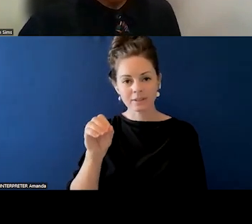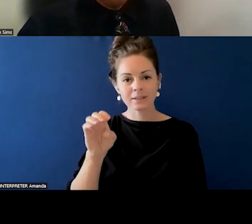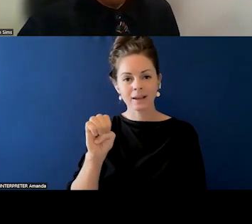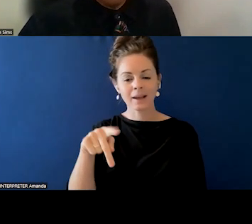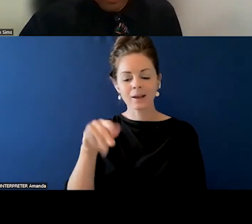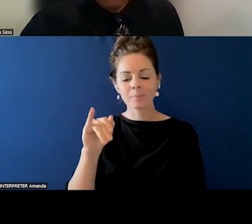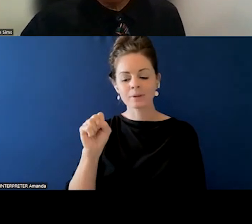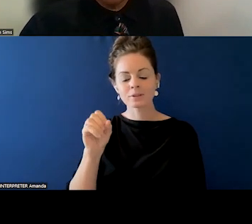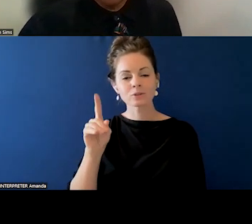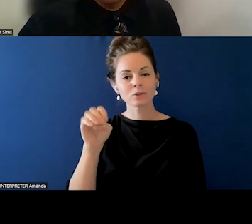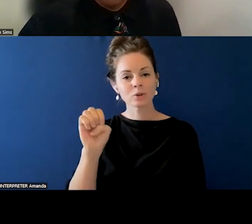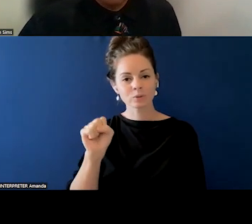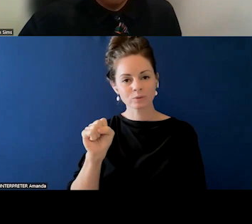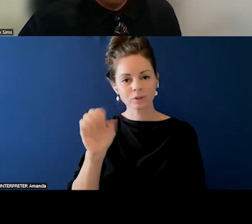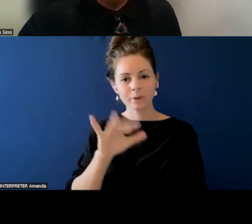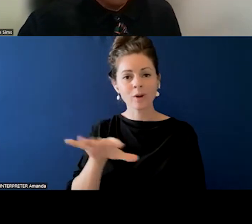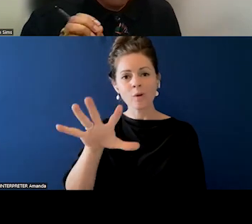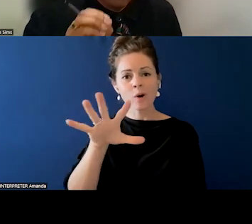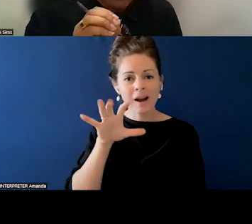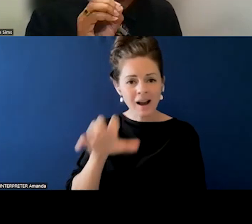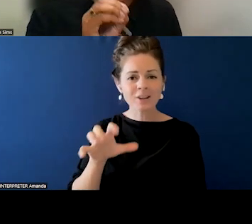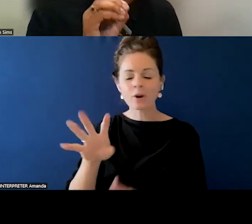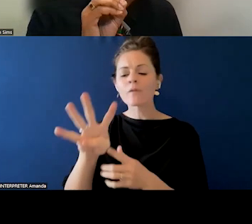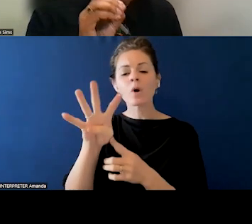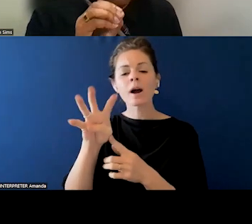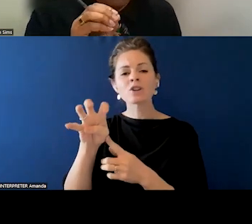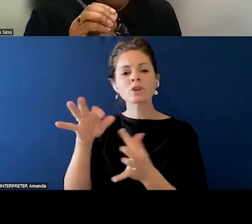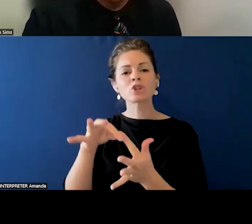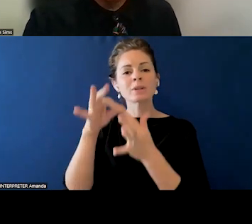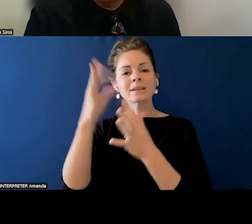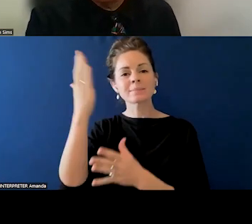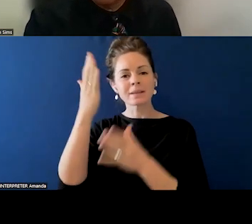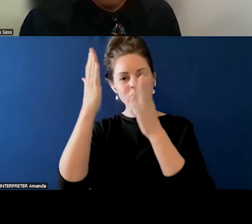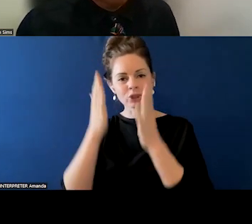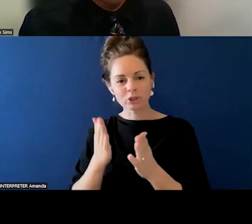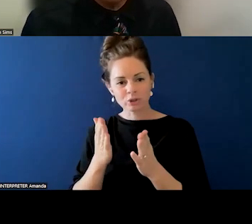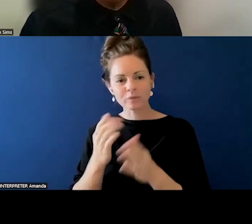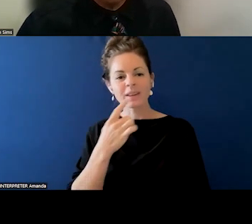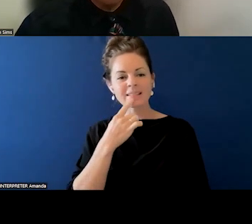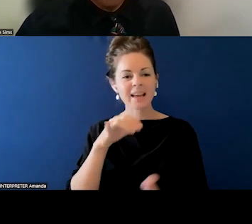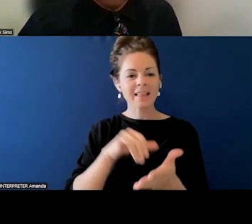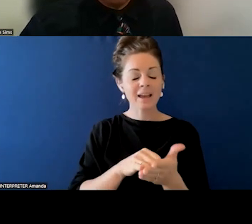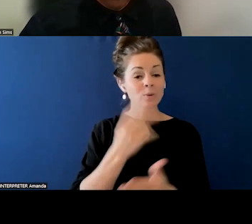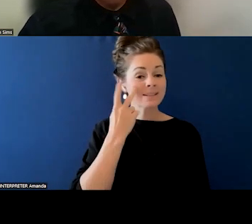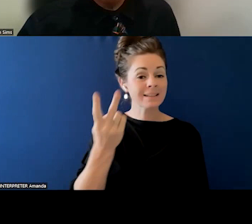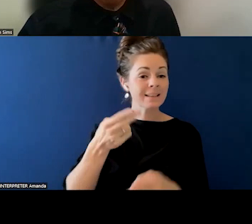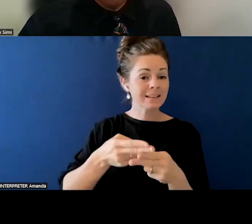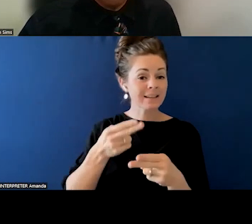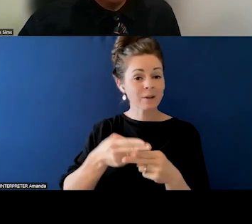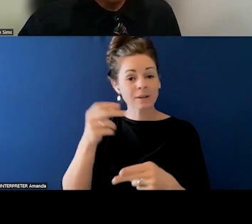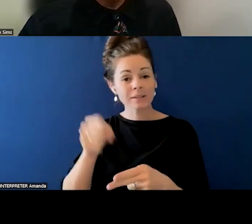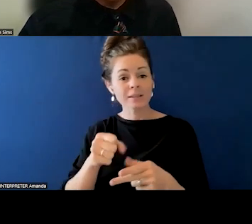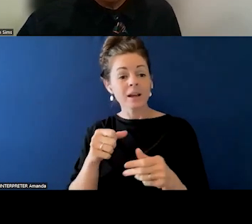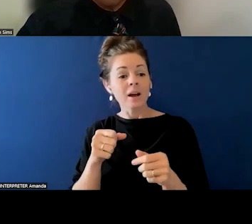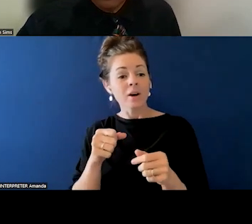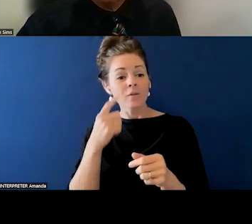nearly 400 unique speakers. But even though that may be said, and you see the names and so forth that are scrolling before